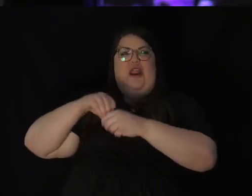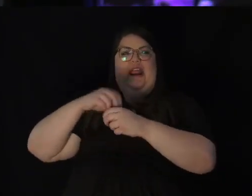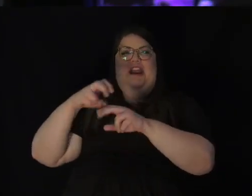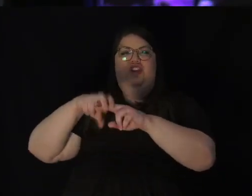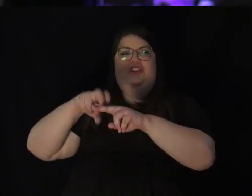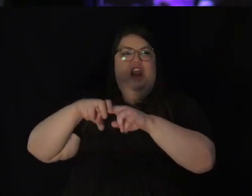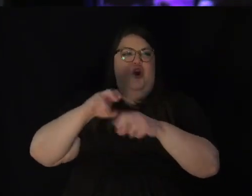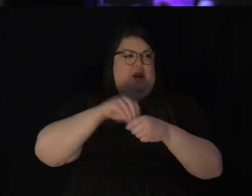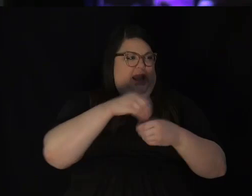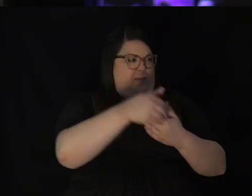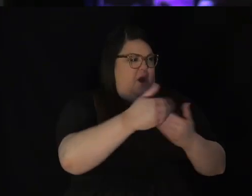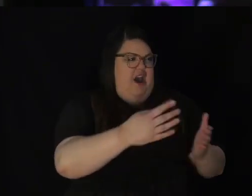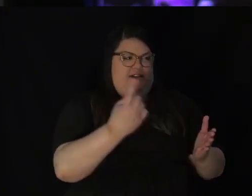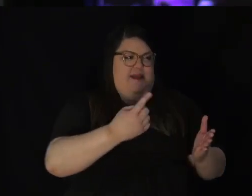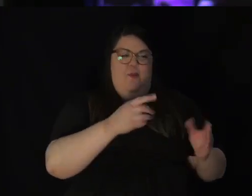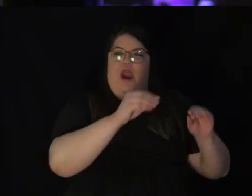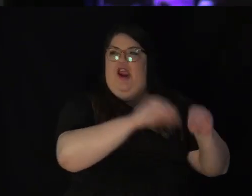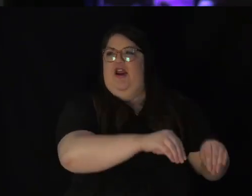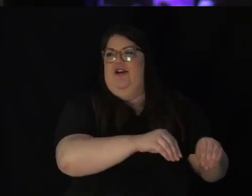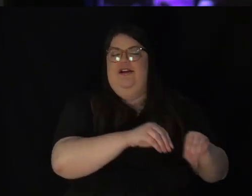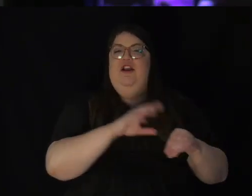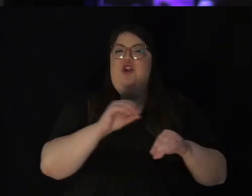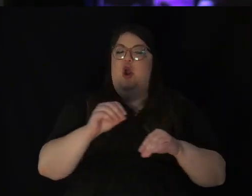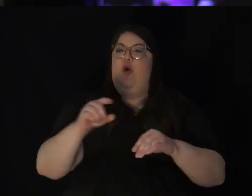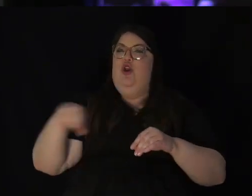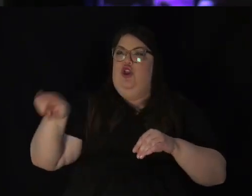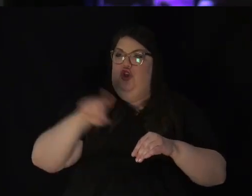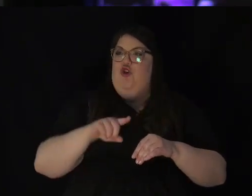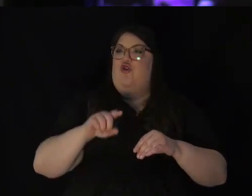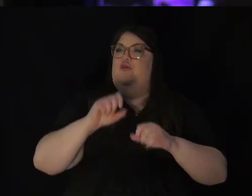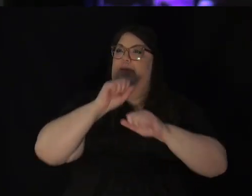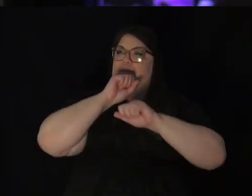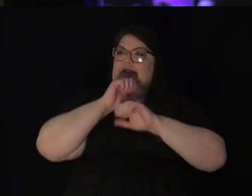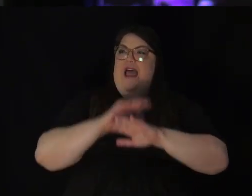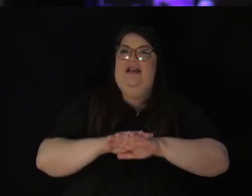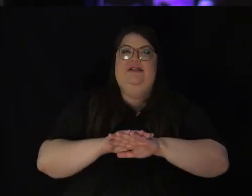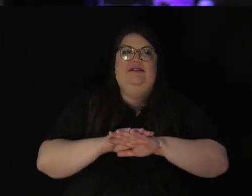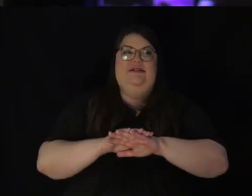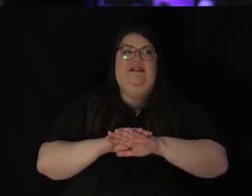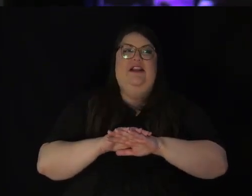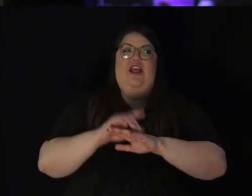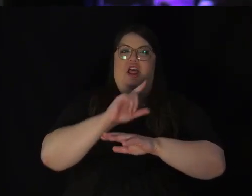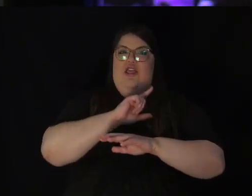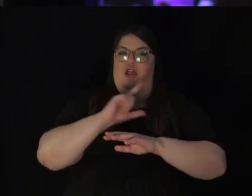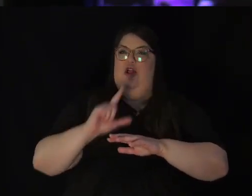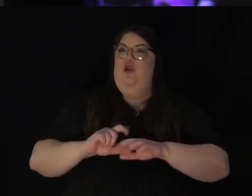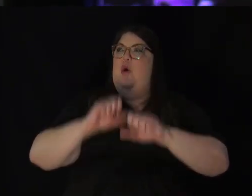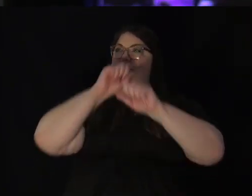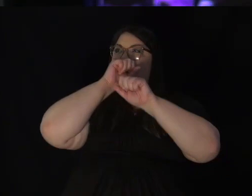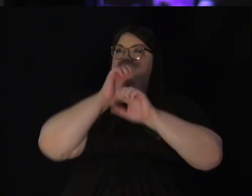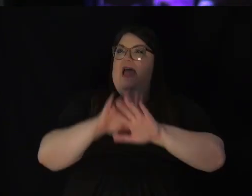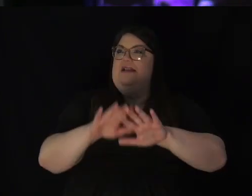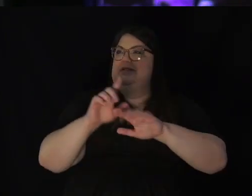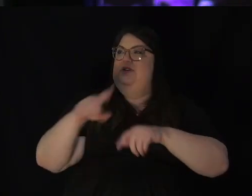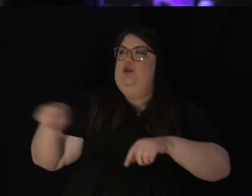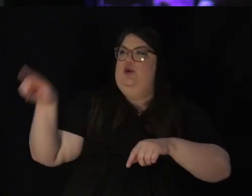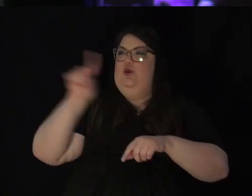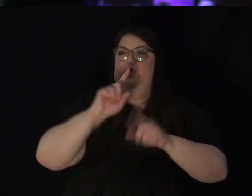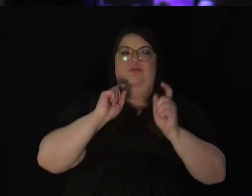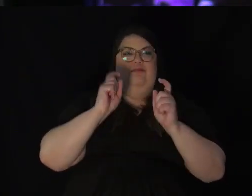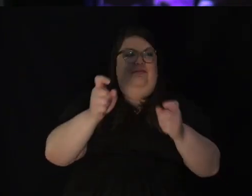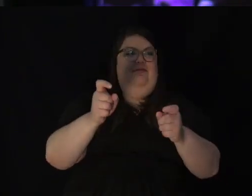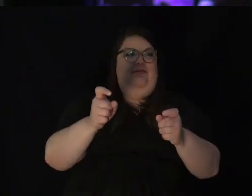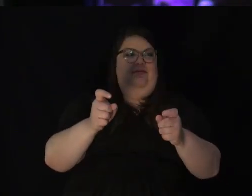box somewhere. The Spirit of the Lord, you've been blessed, though may the Lord bless you. With